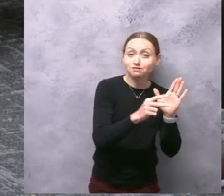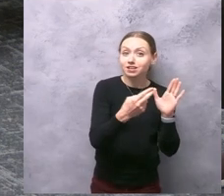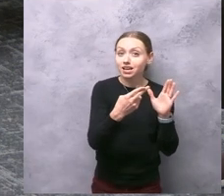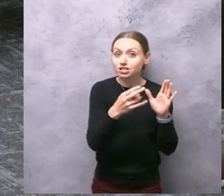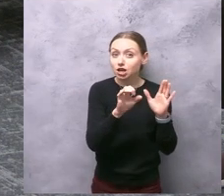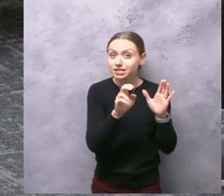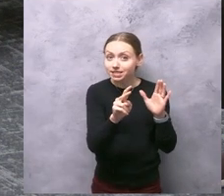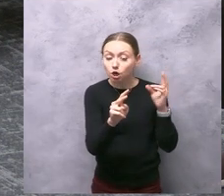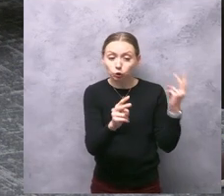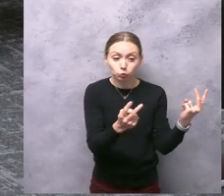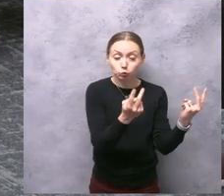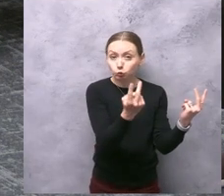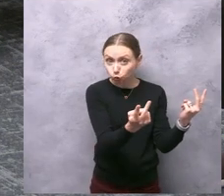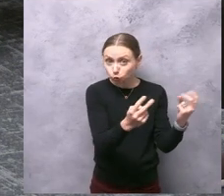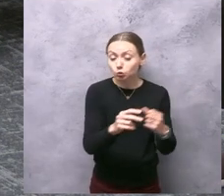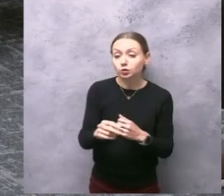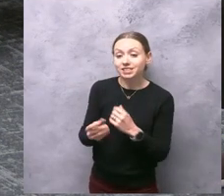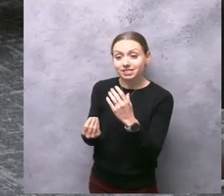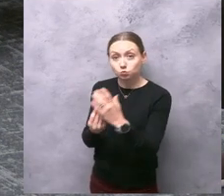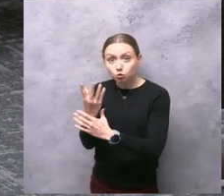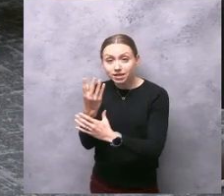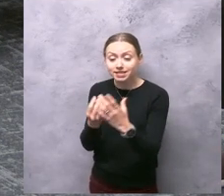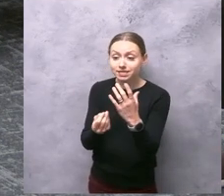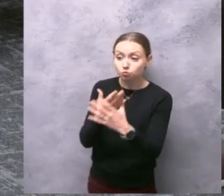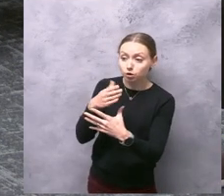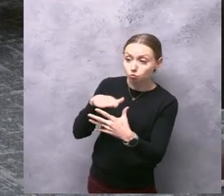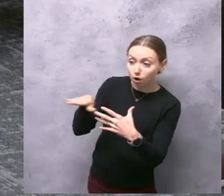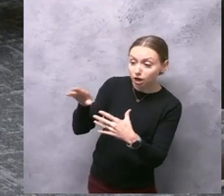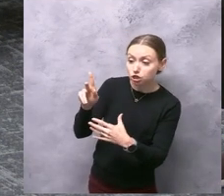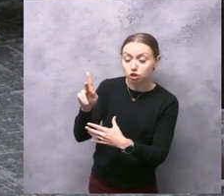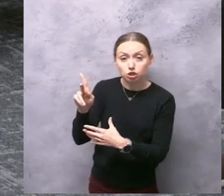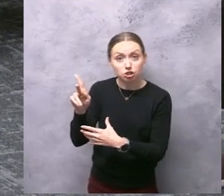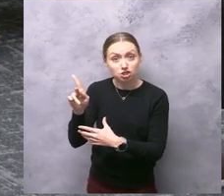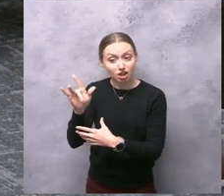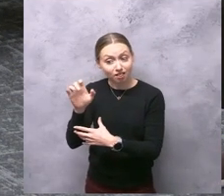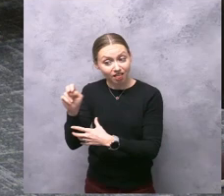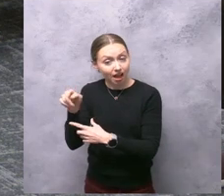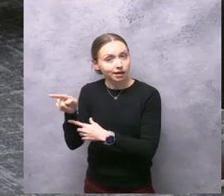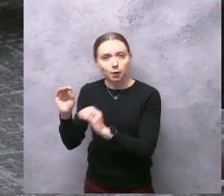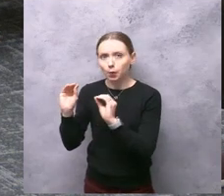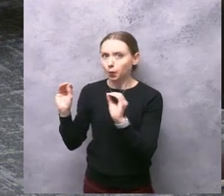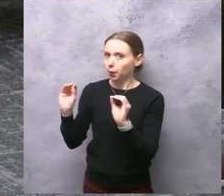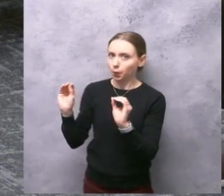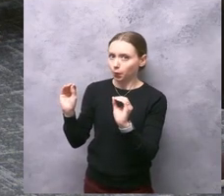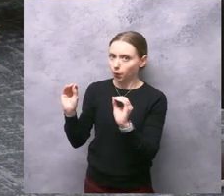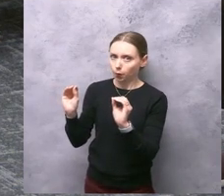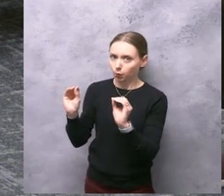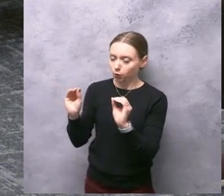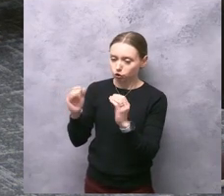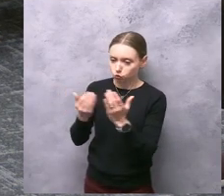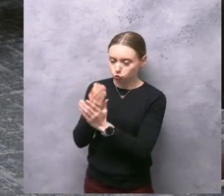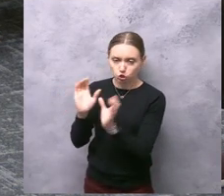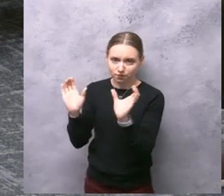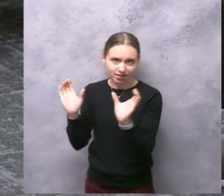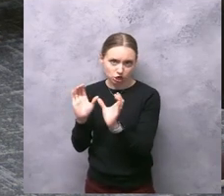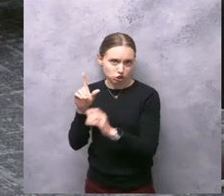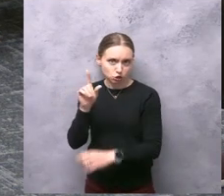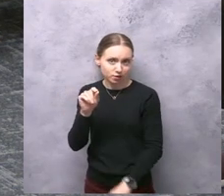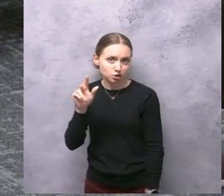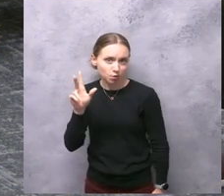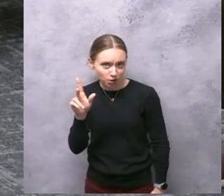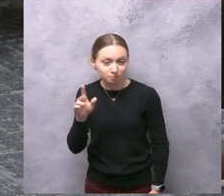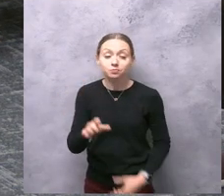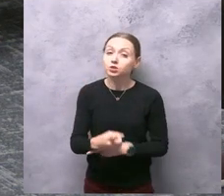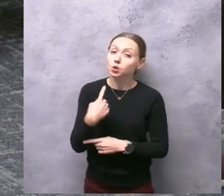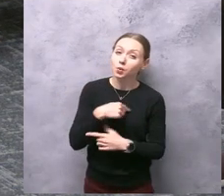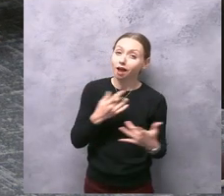become certified. Spring Branch, and Klein did not have any teachers certified in 2023. So we are excited to continue to